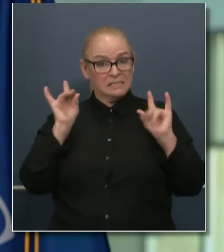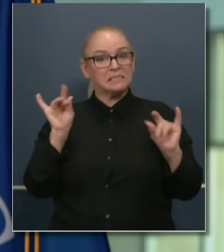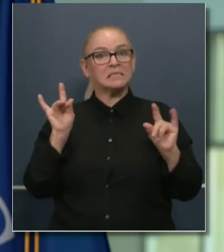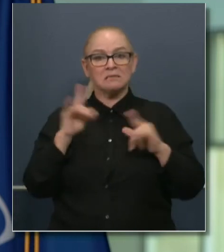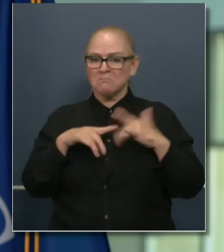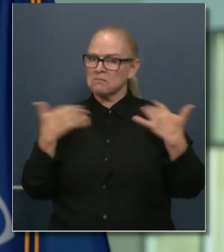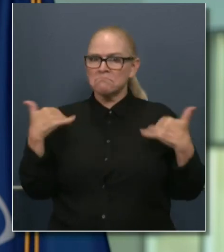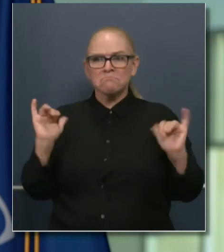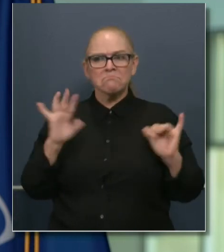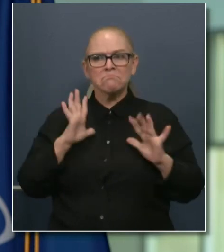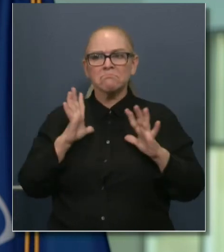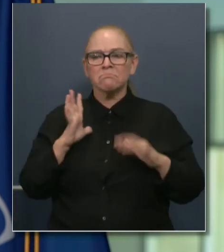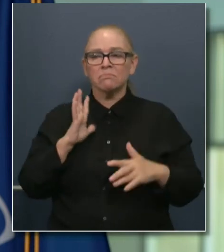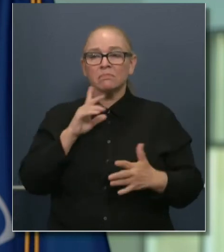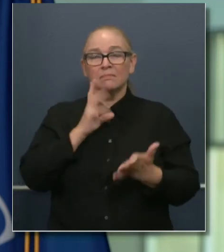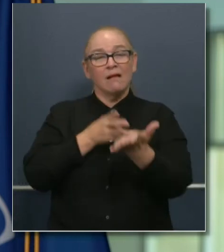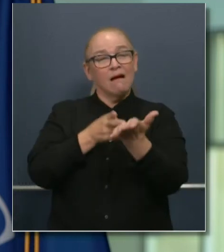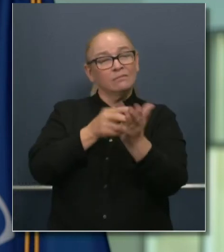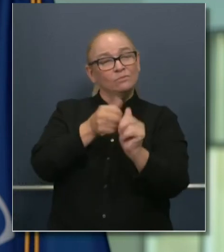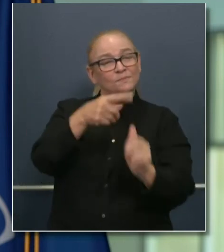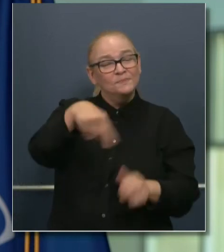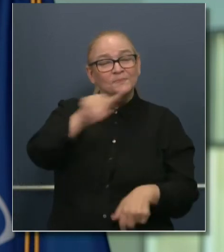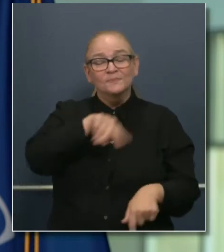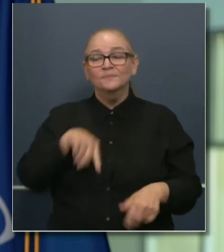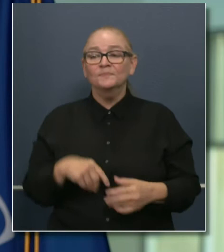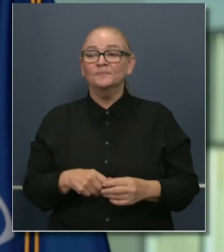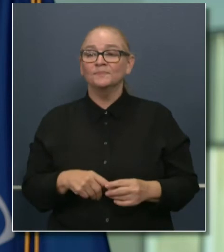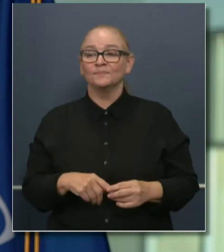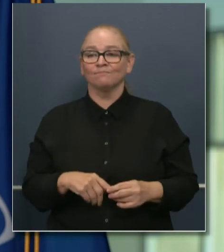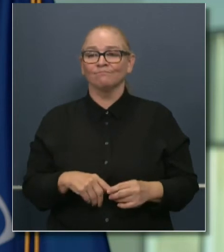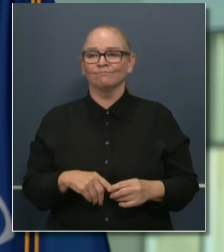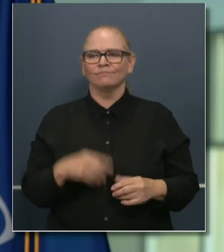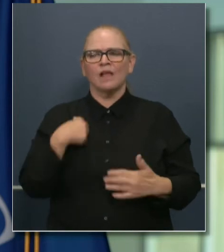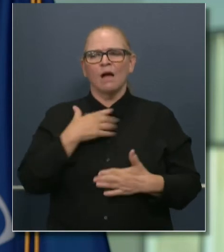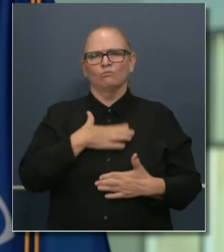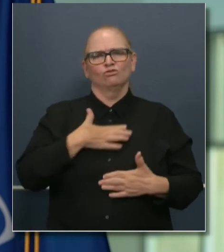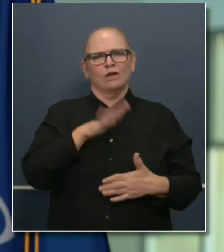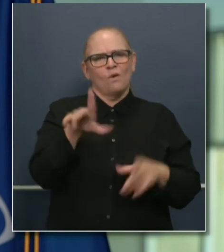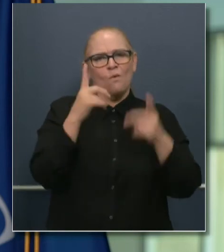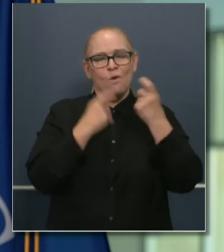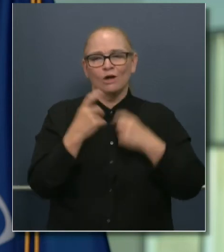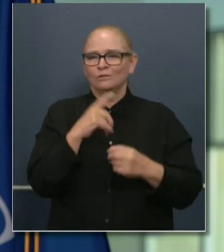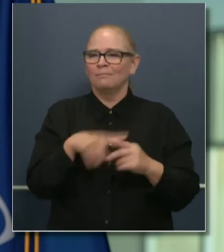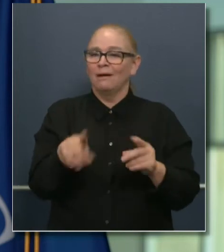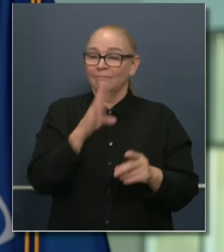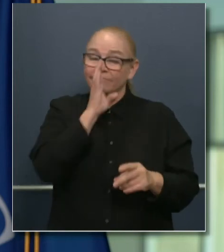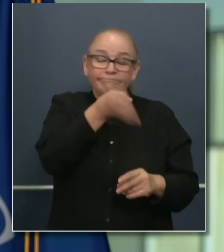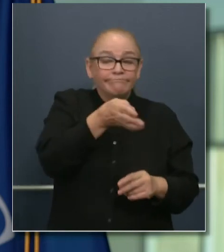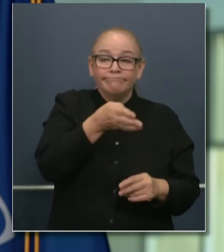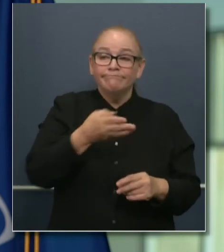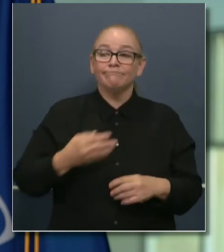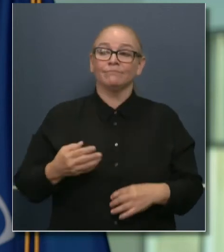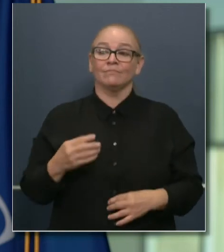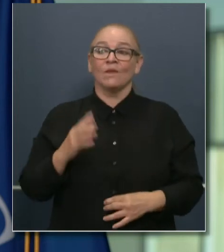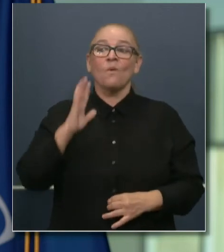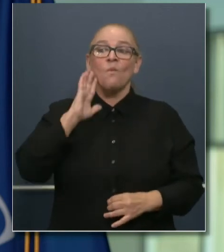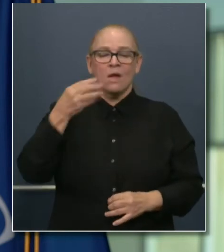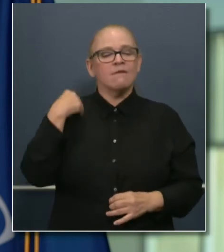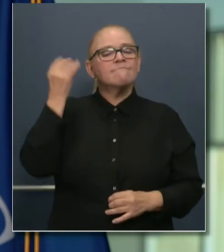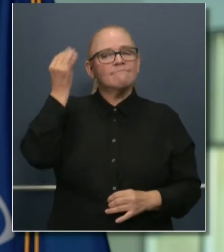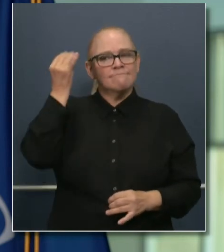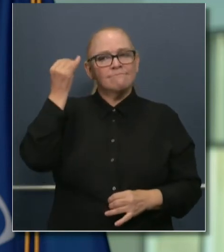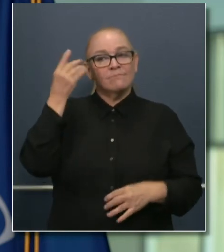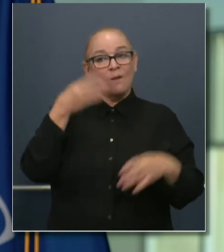honest about this, open about it in previous questions, and I appreciate yours, we will consider that if we feel